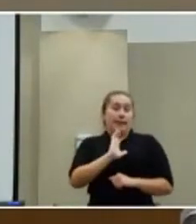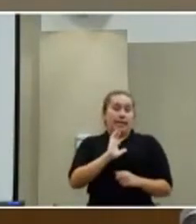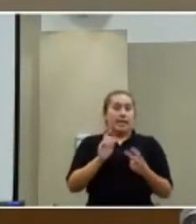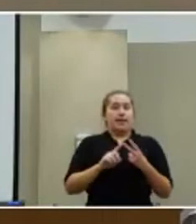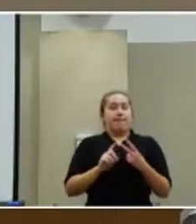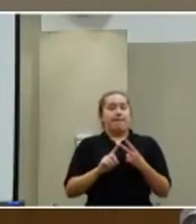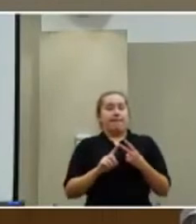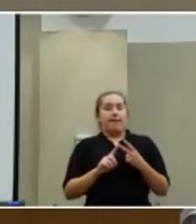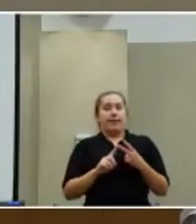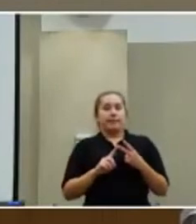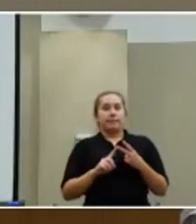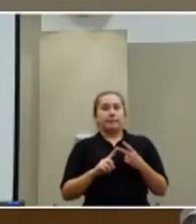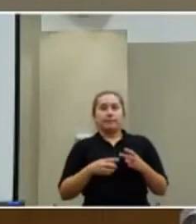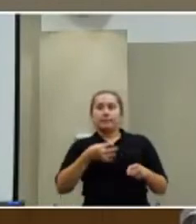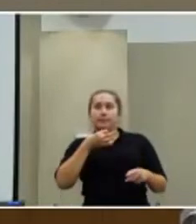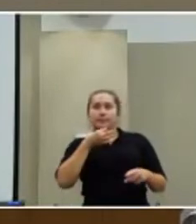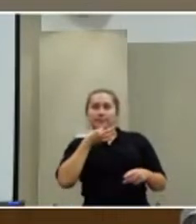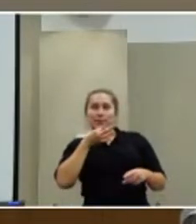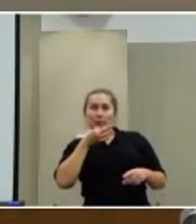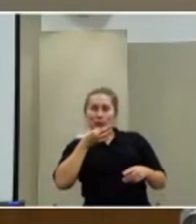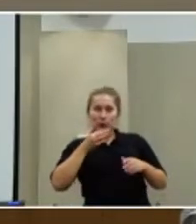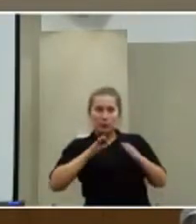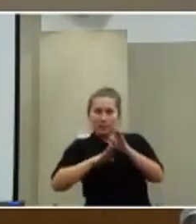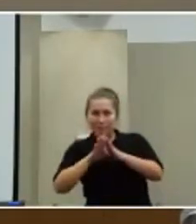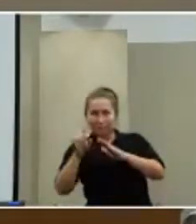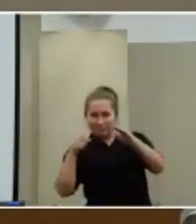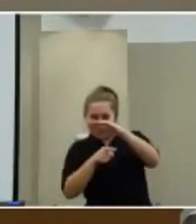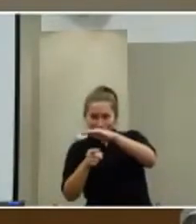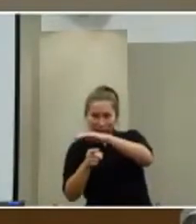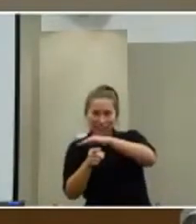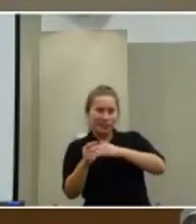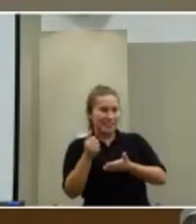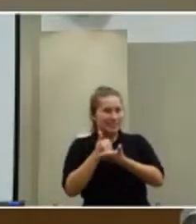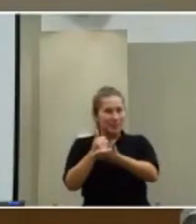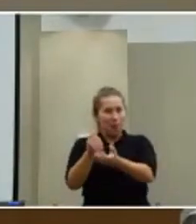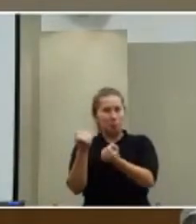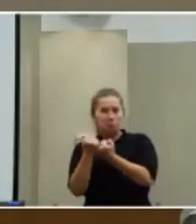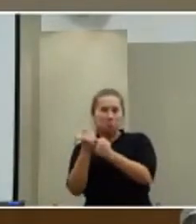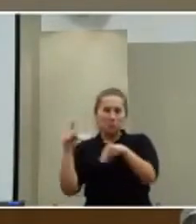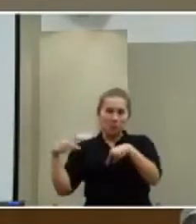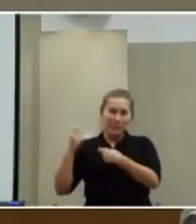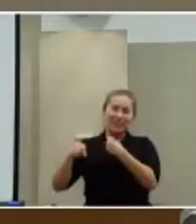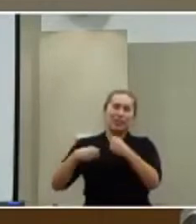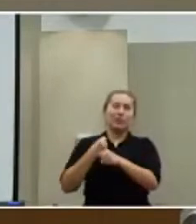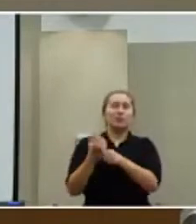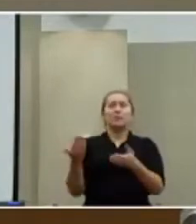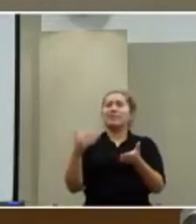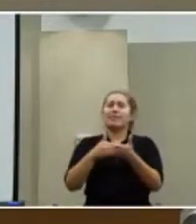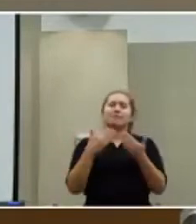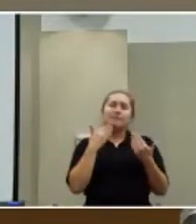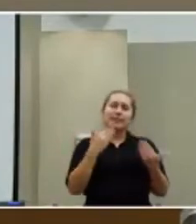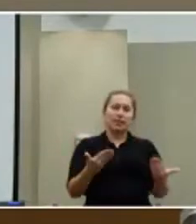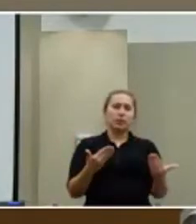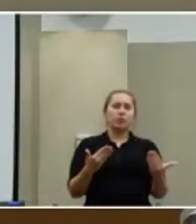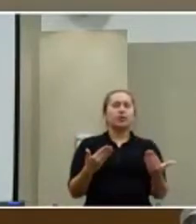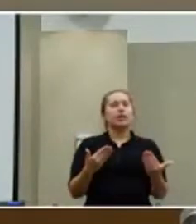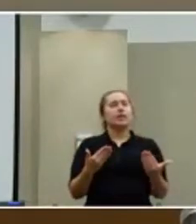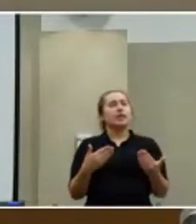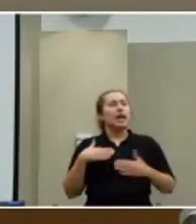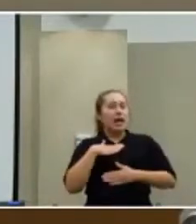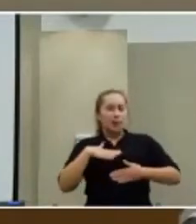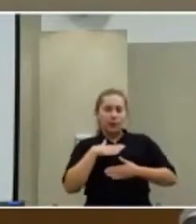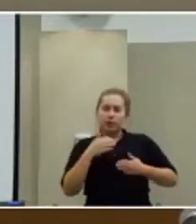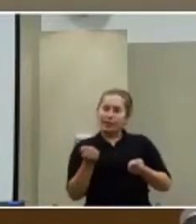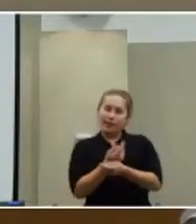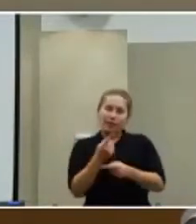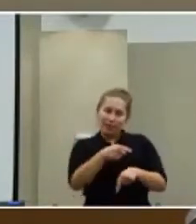emerging exploration that he has supported over the years. So again, thank you, and we appreciate all you've done